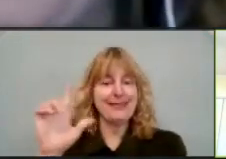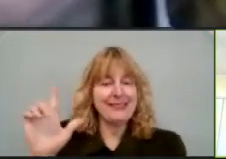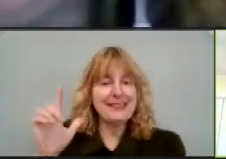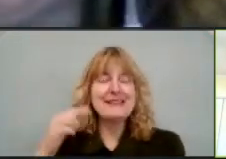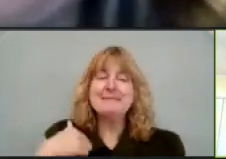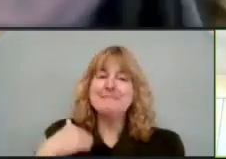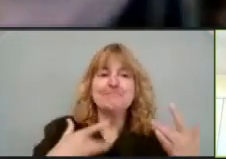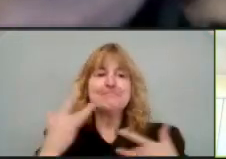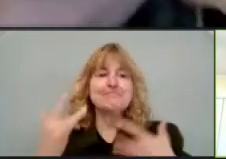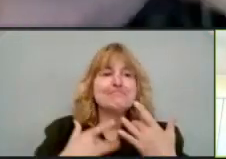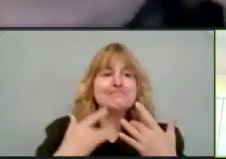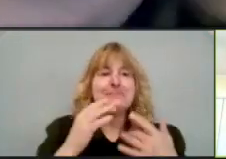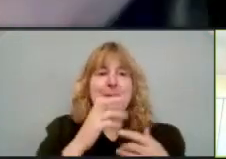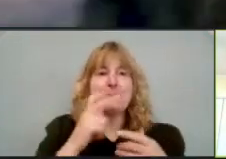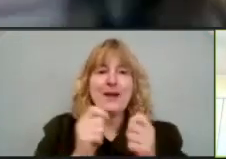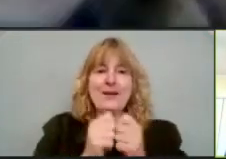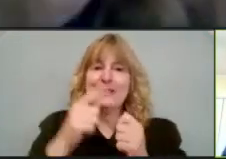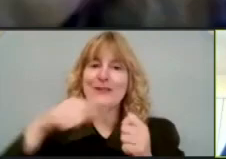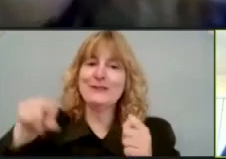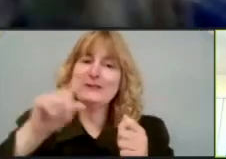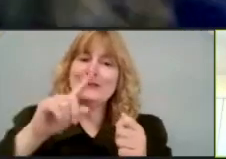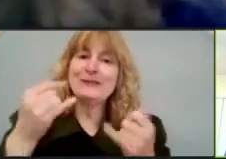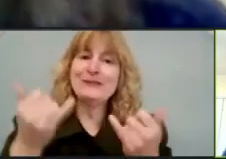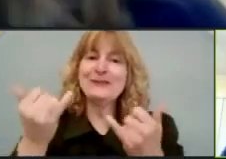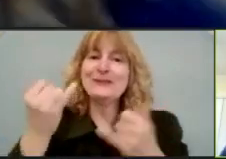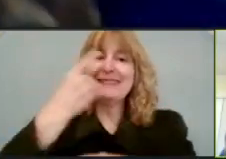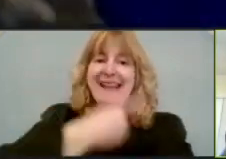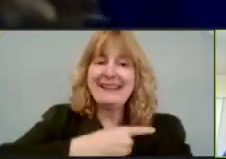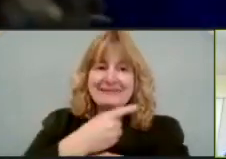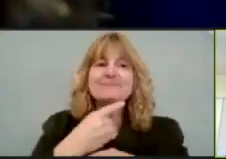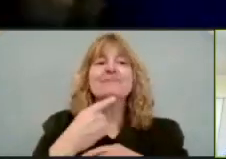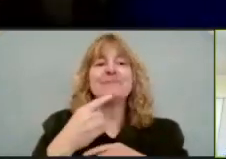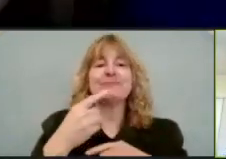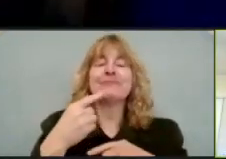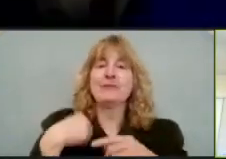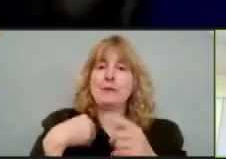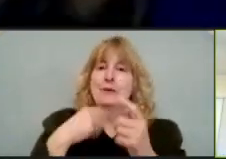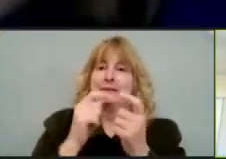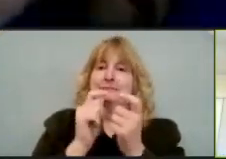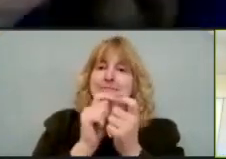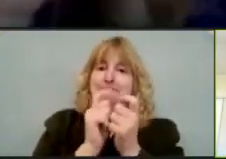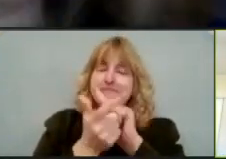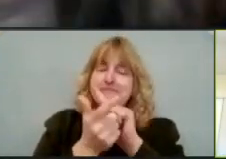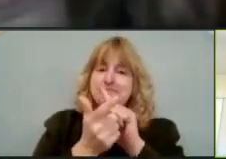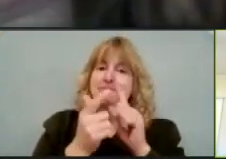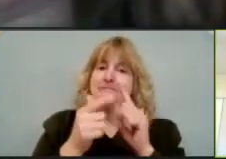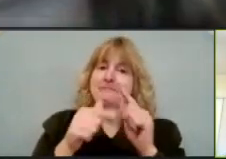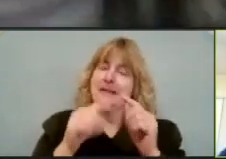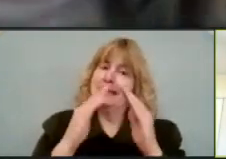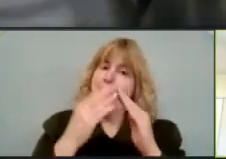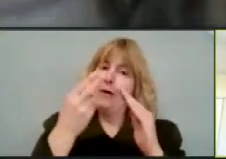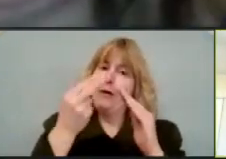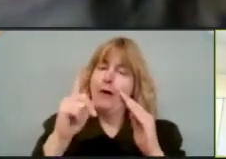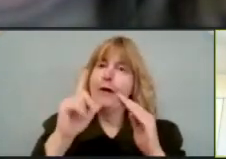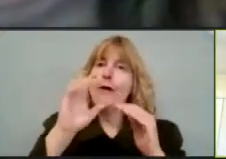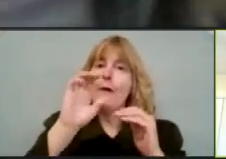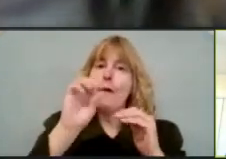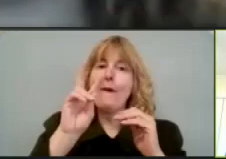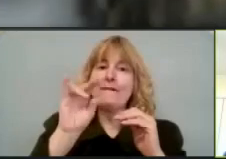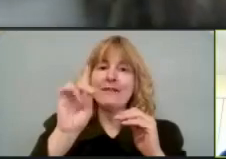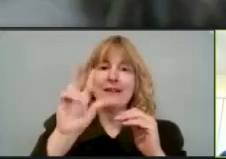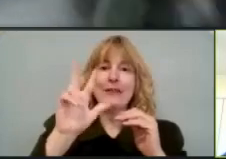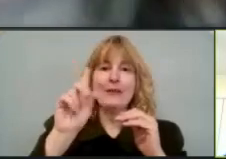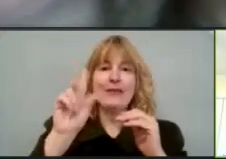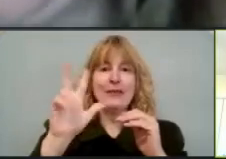you today. We are translating the town hall, the COVID313 town hall,